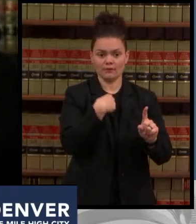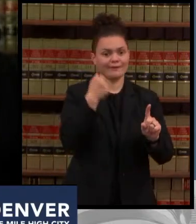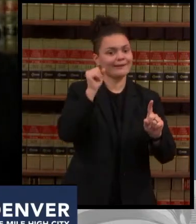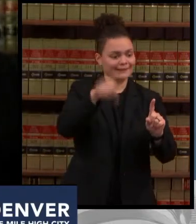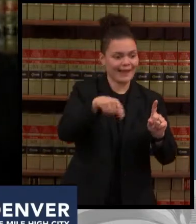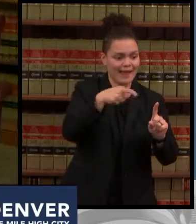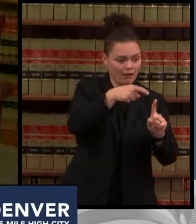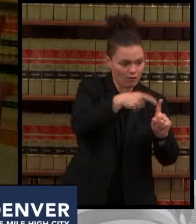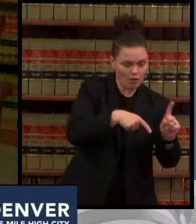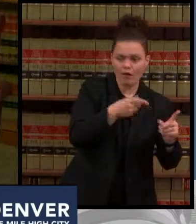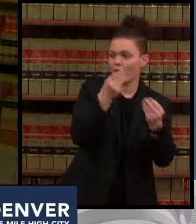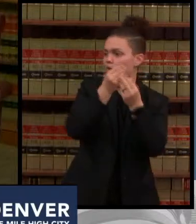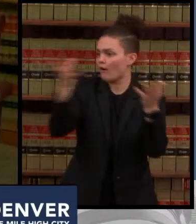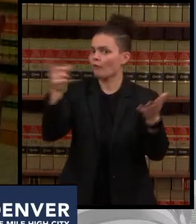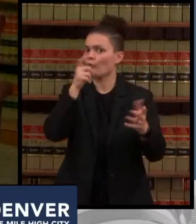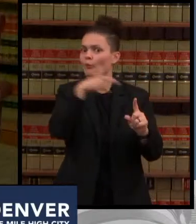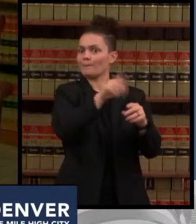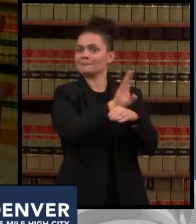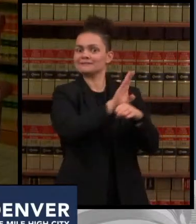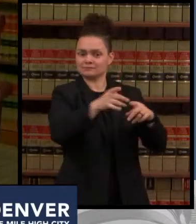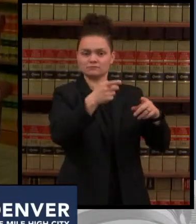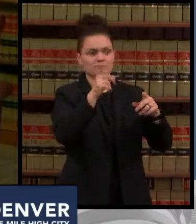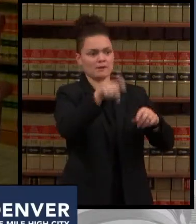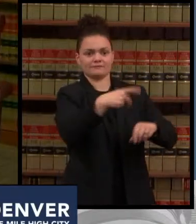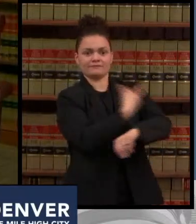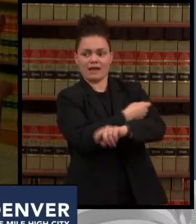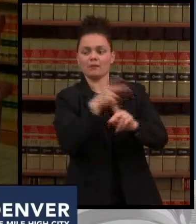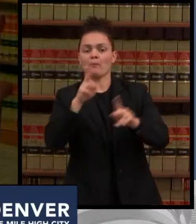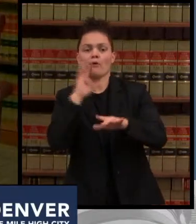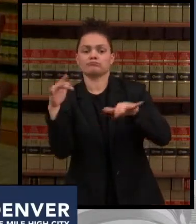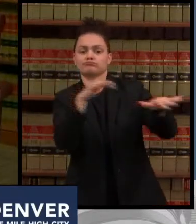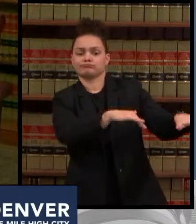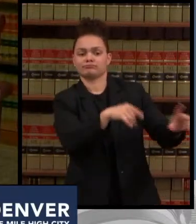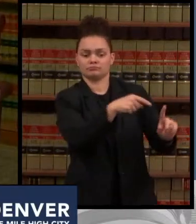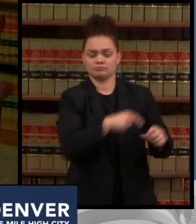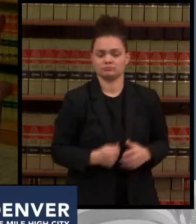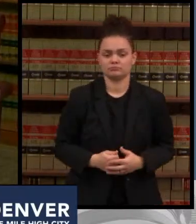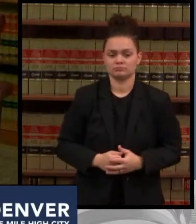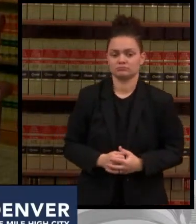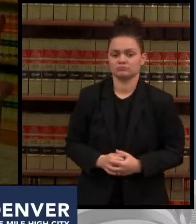days. Alrighty, next up we have Marshall with 9 News.